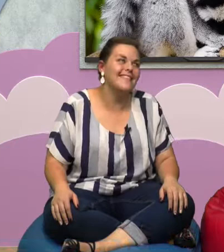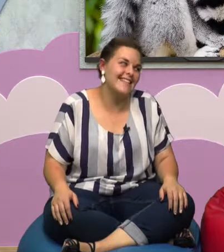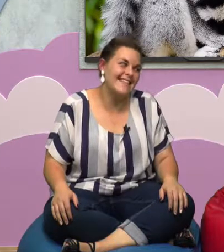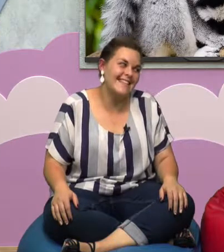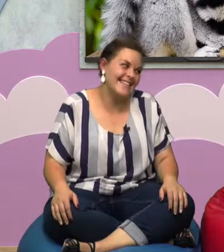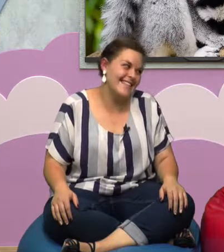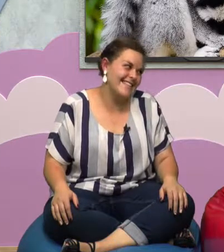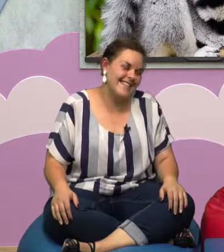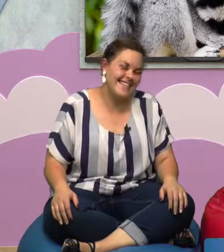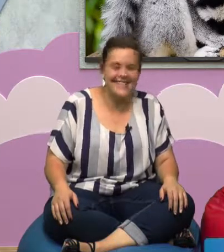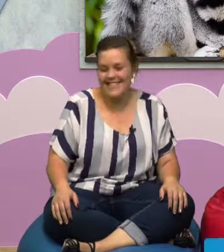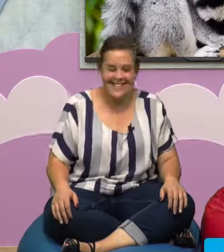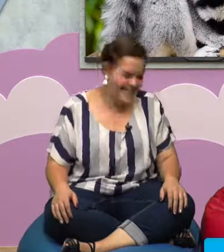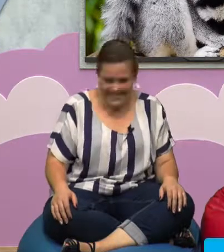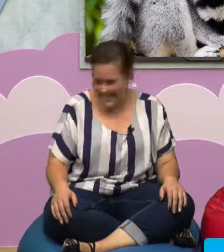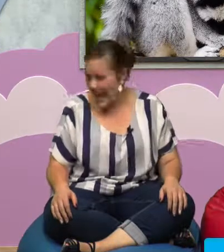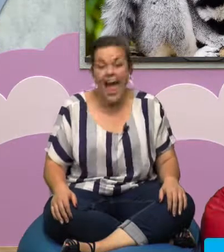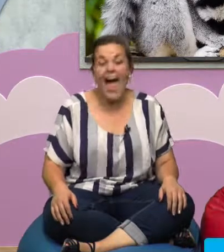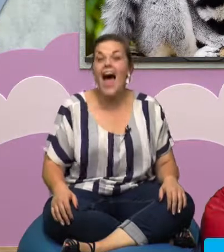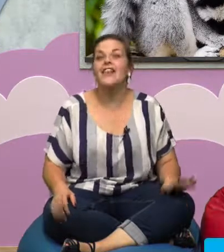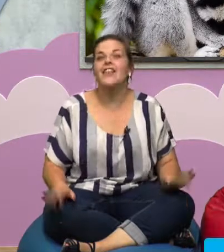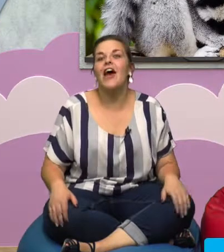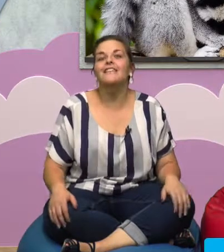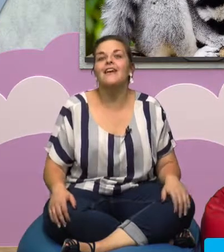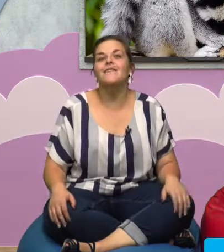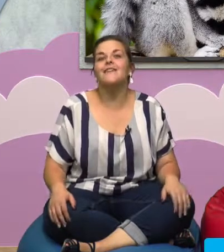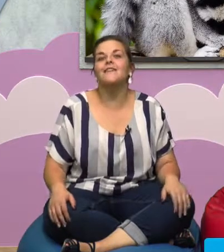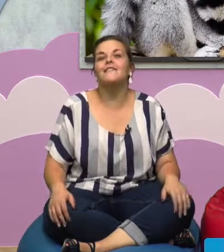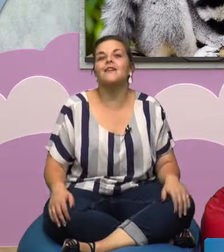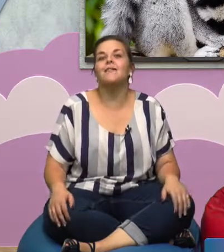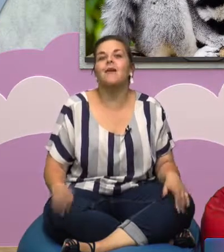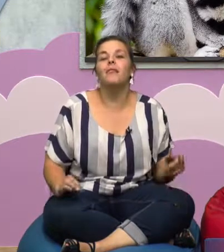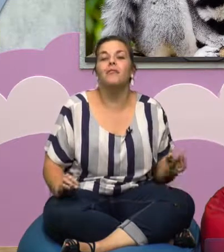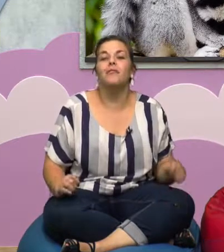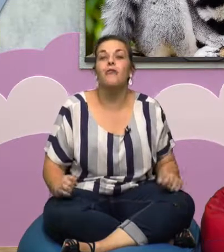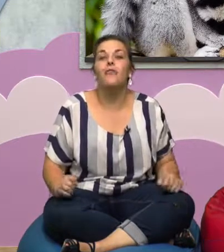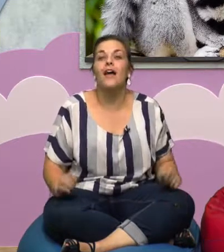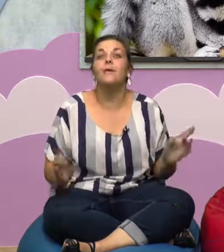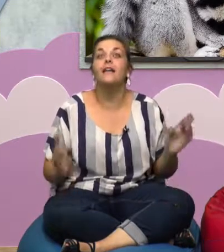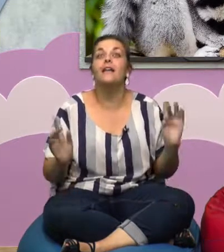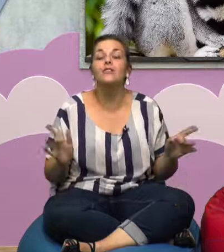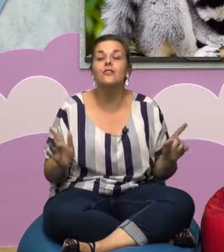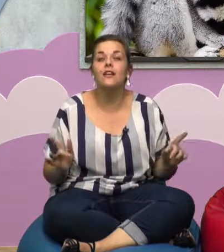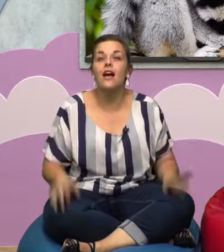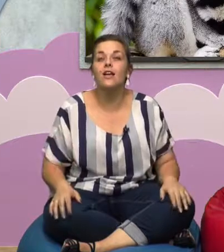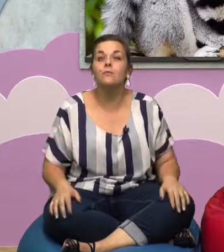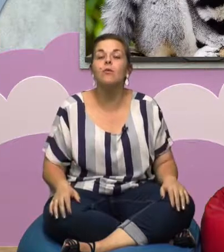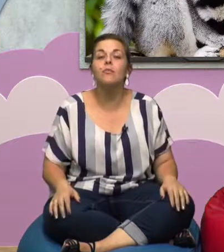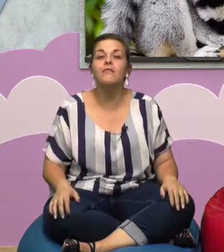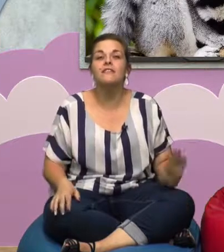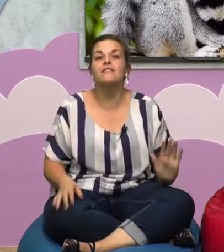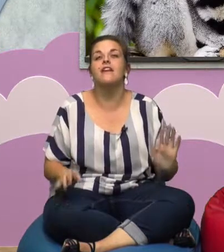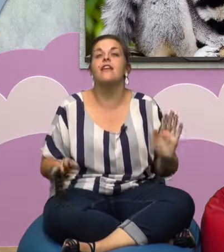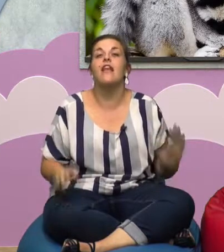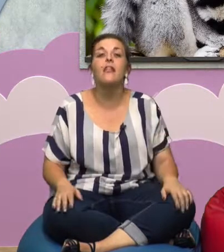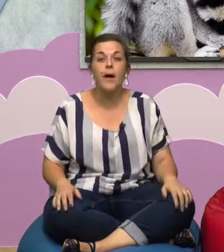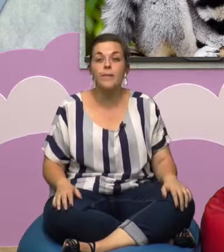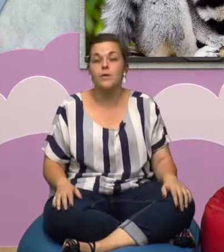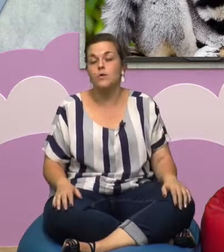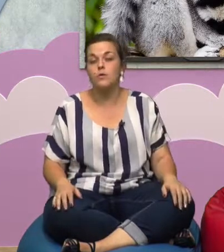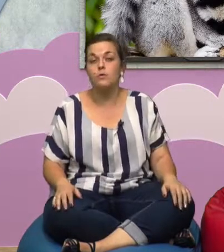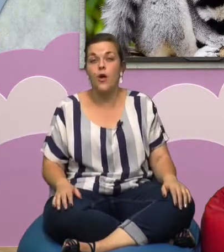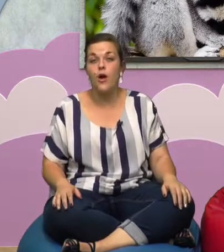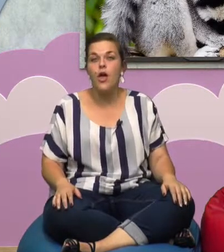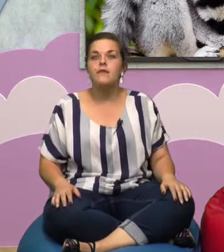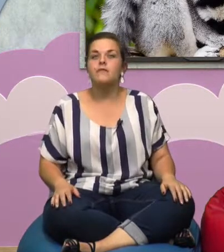Thank presence. you for having me. And now it's time for us to say goodbye. But before that, we need to tell you guys we will be visiting another primary